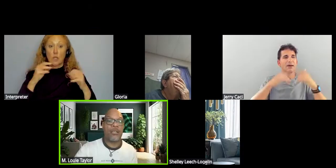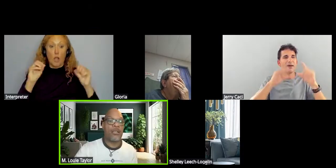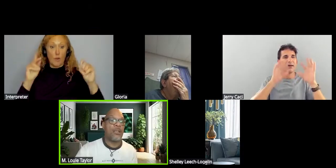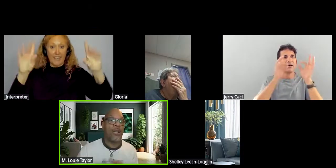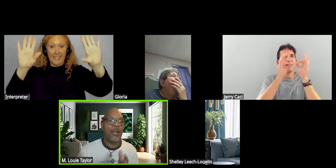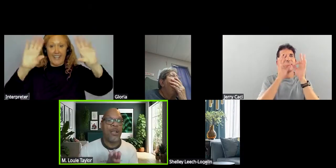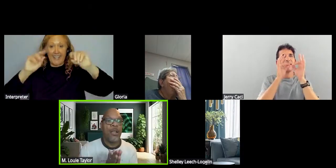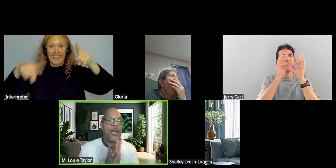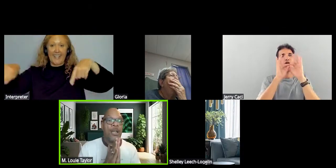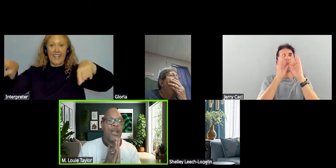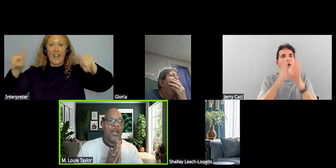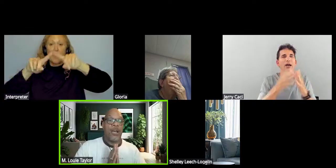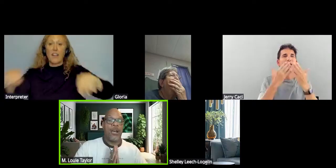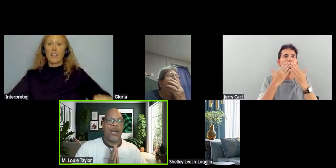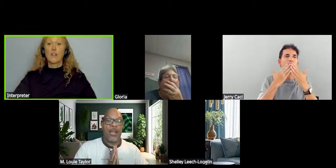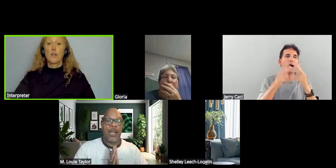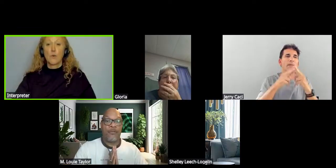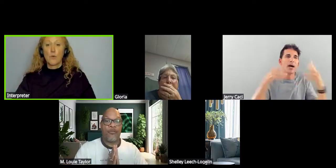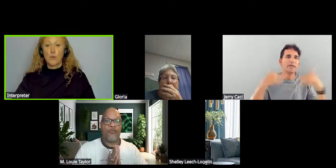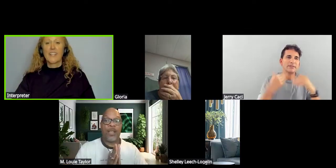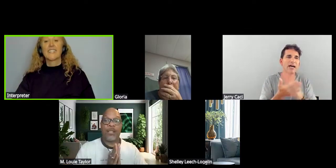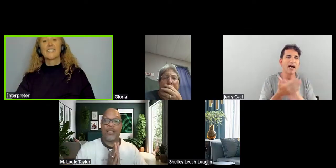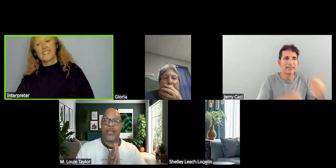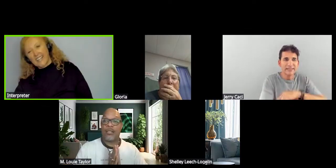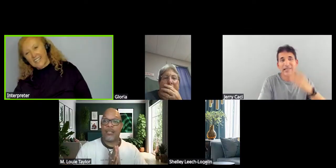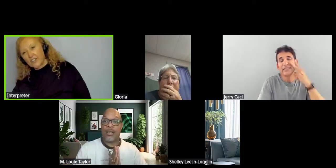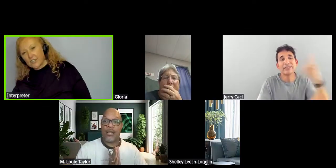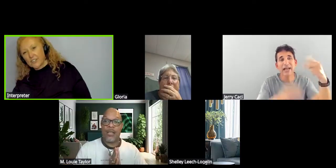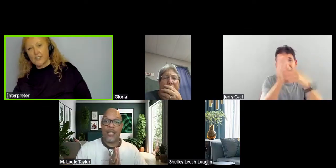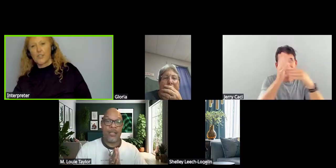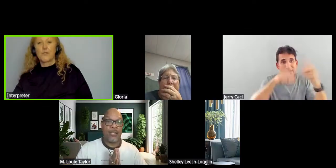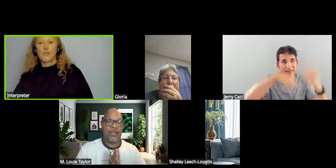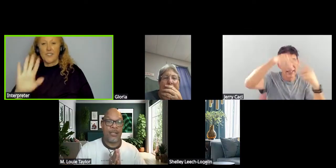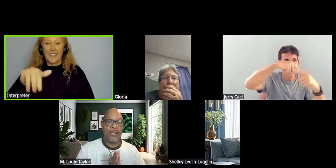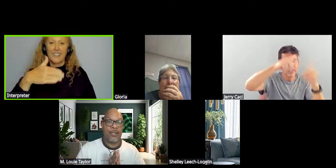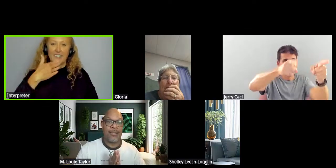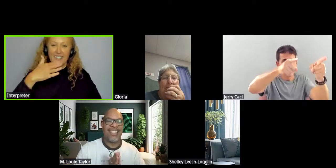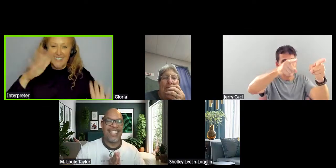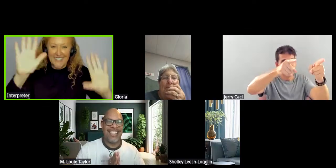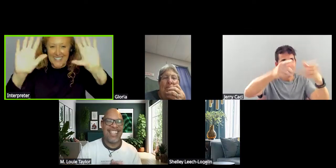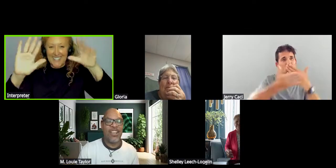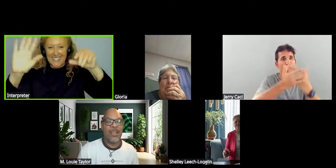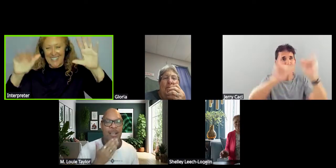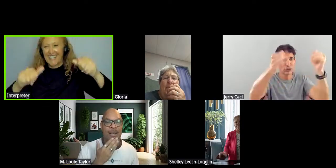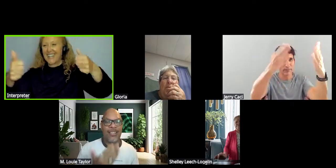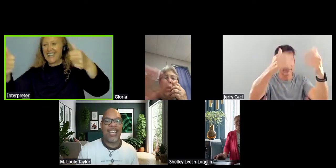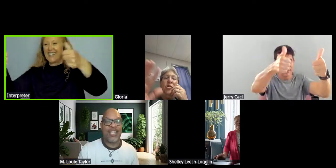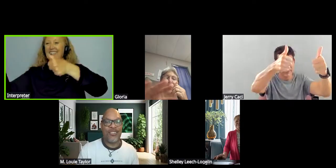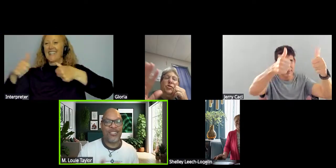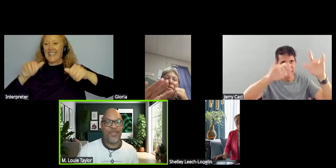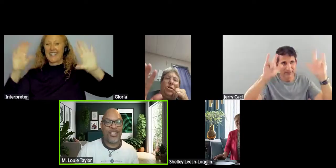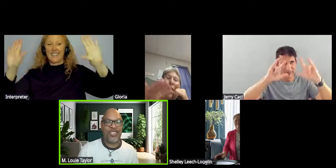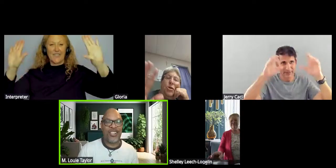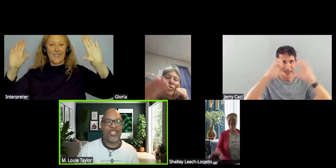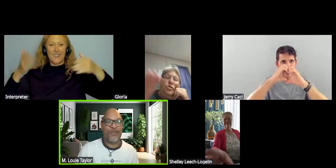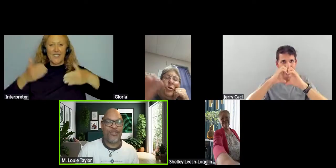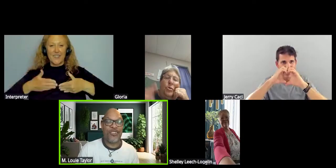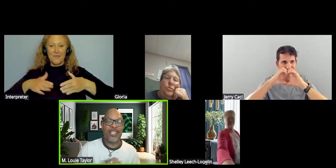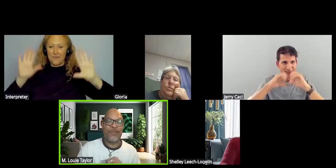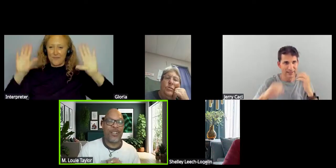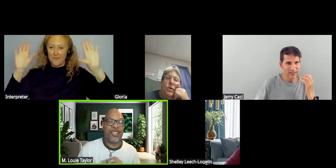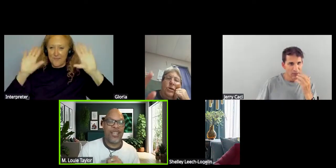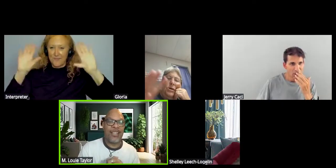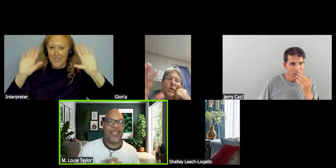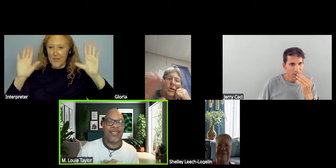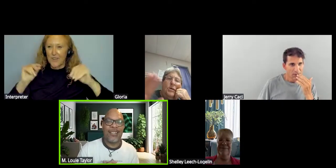kids. All right. Have a fantastic thank day. you to the interpreter. Thank you. Thank you so much to the interpreter. Welcome.